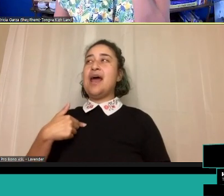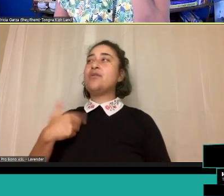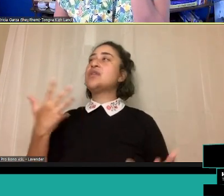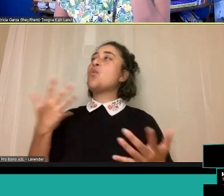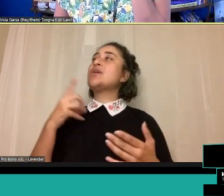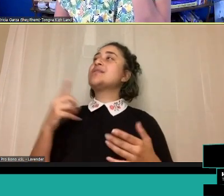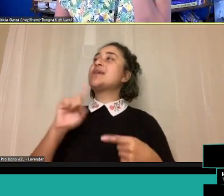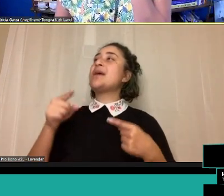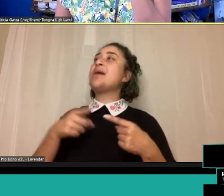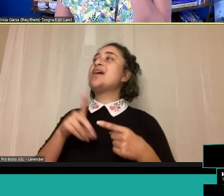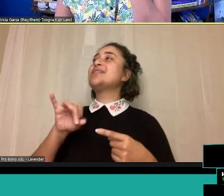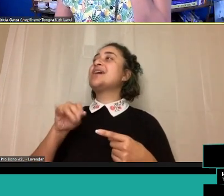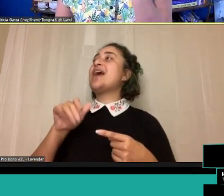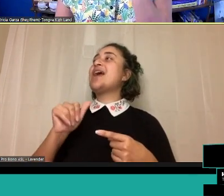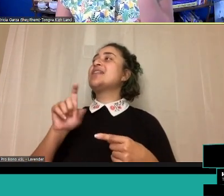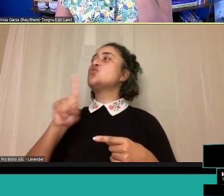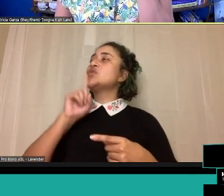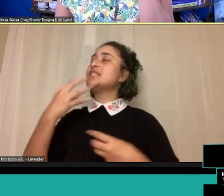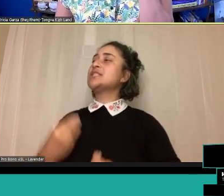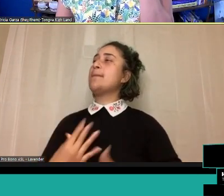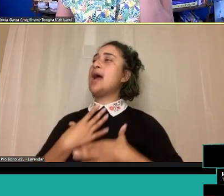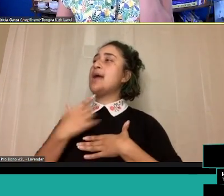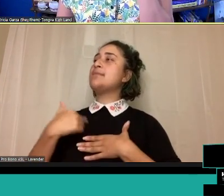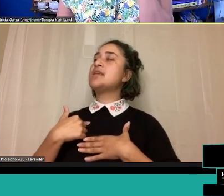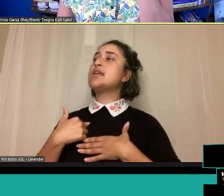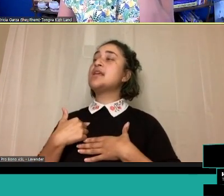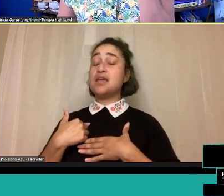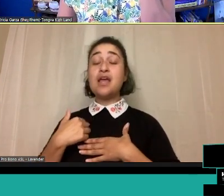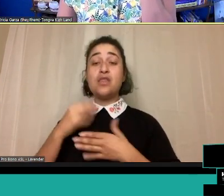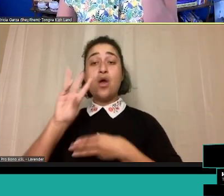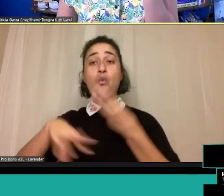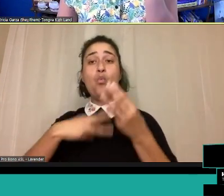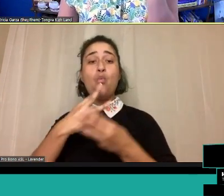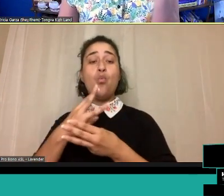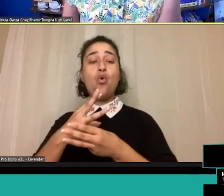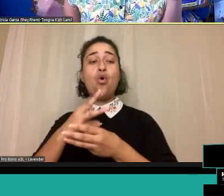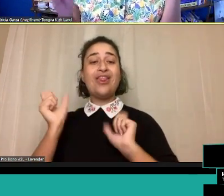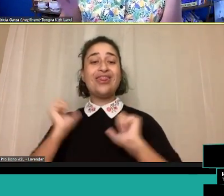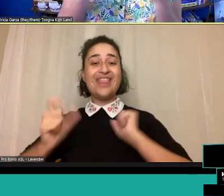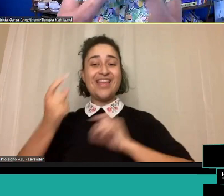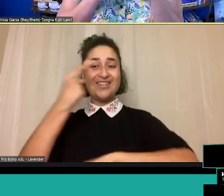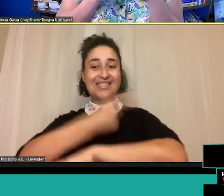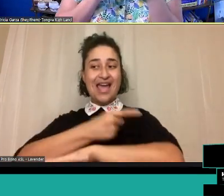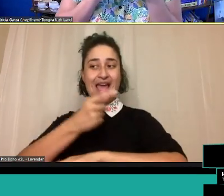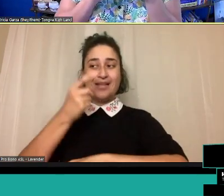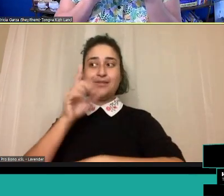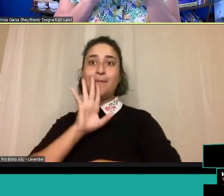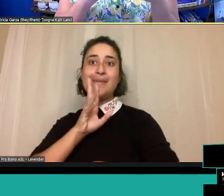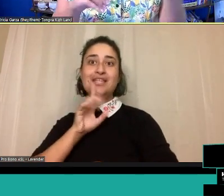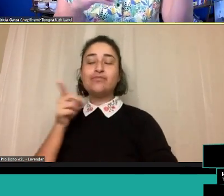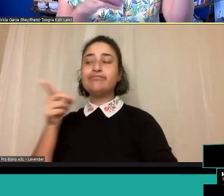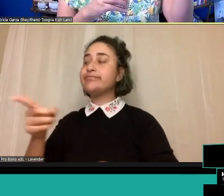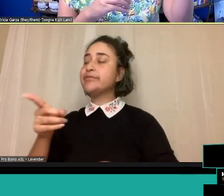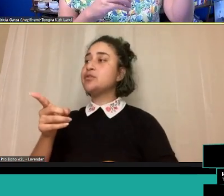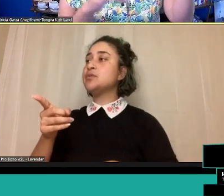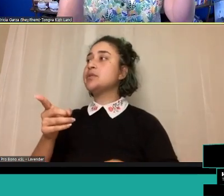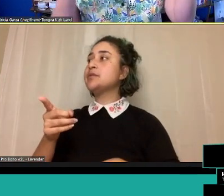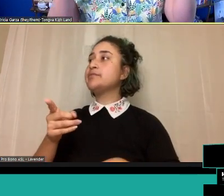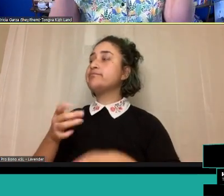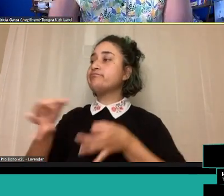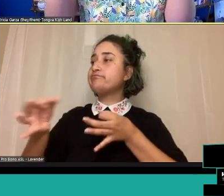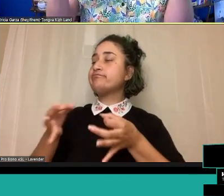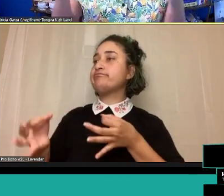has really inspired me? And with that World Theater Day speech, she talks about this idea of